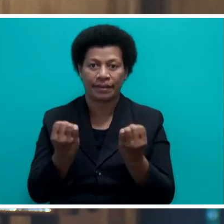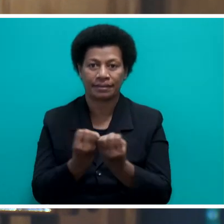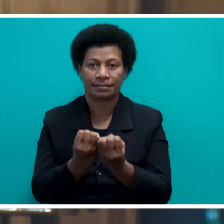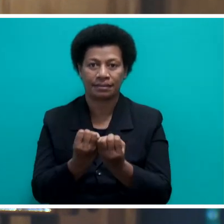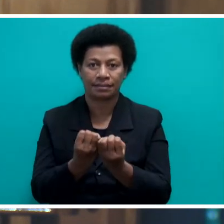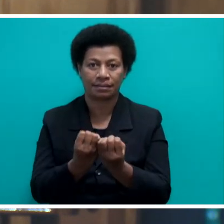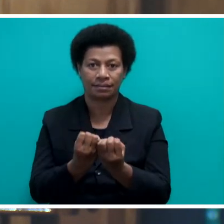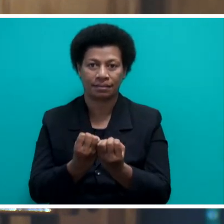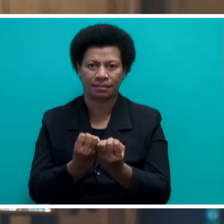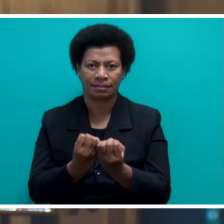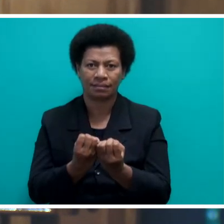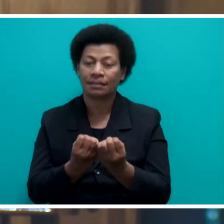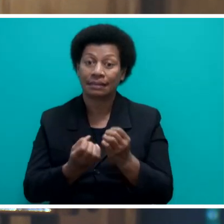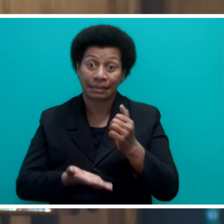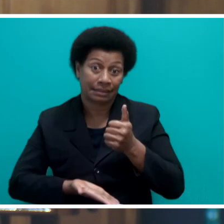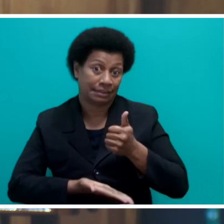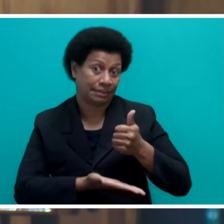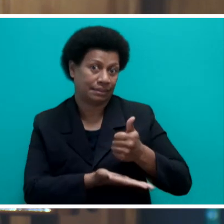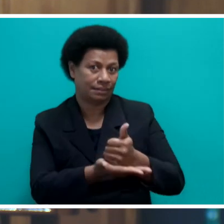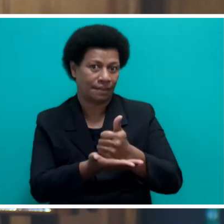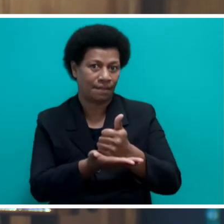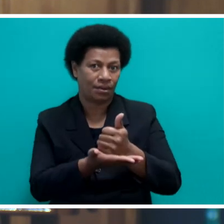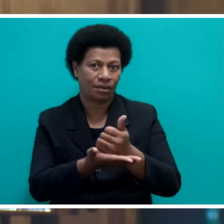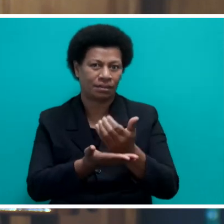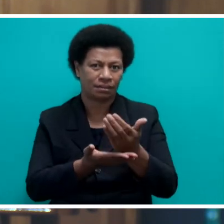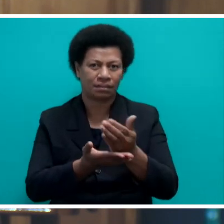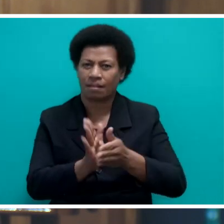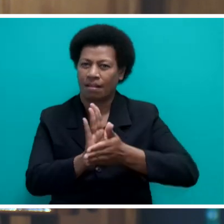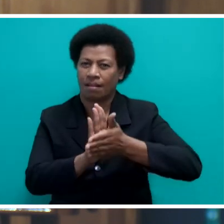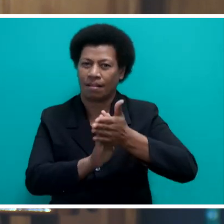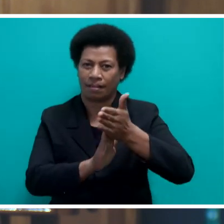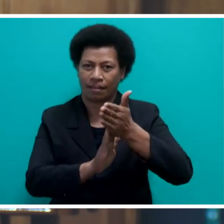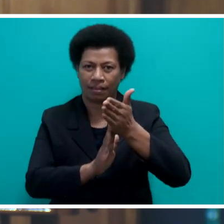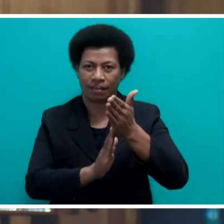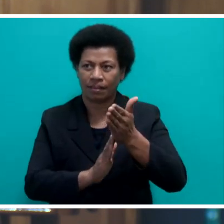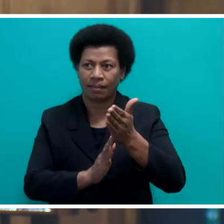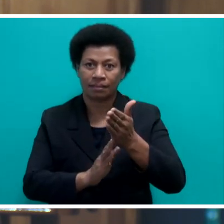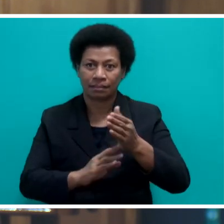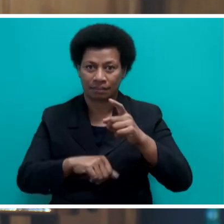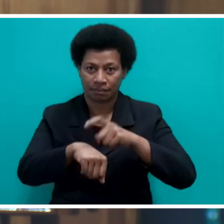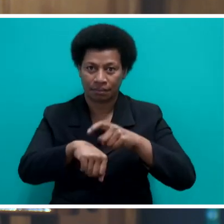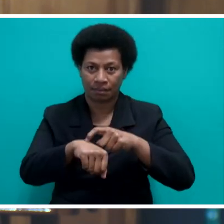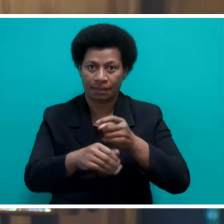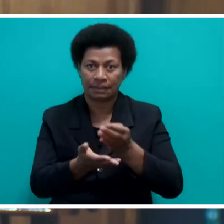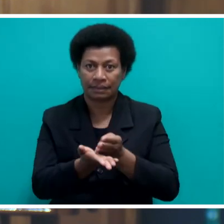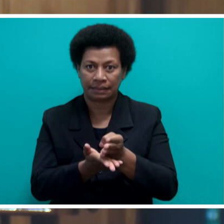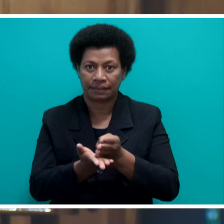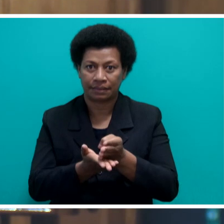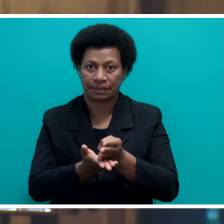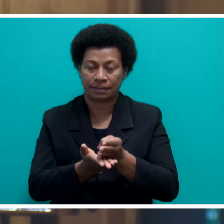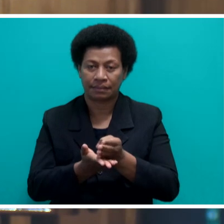supports high-quality, policy-oriented social science research in low